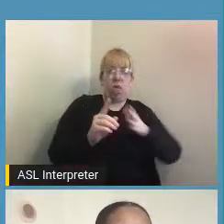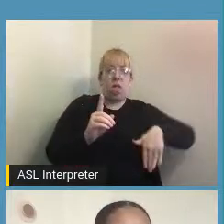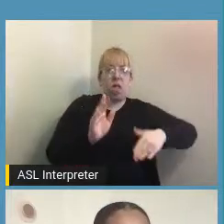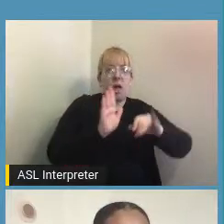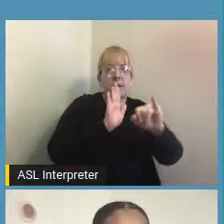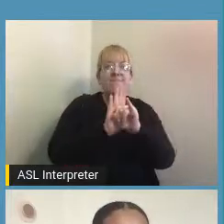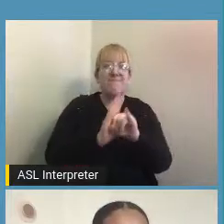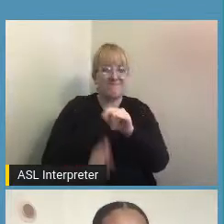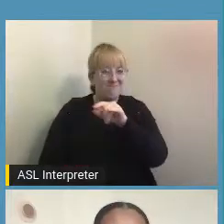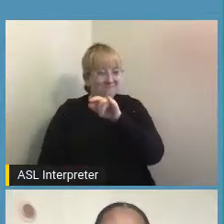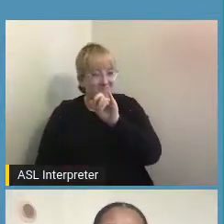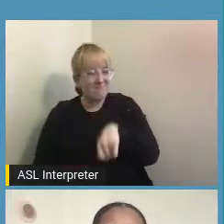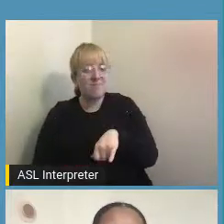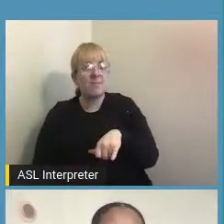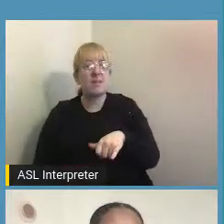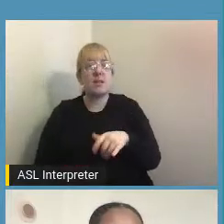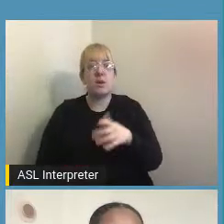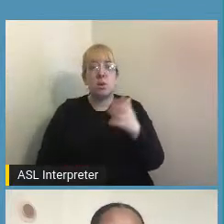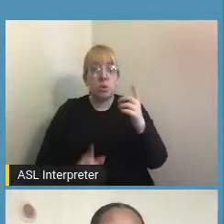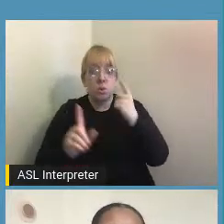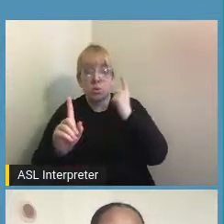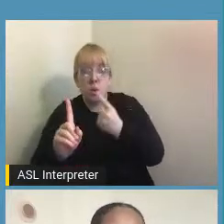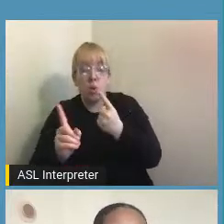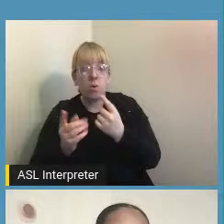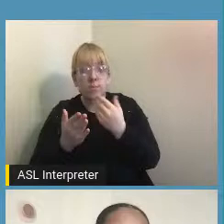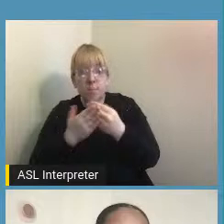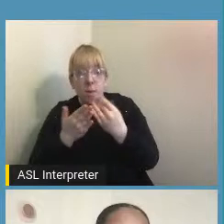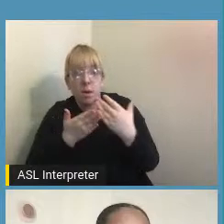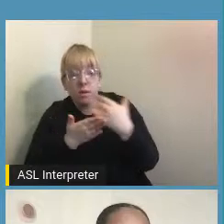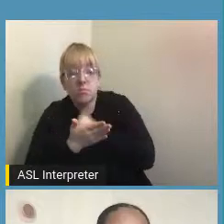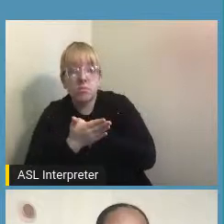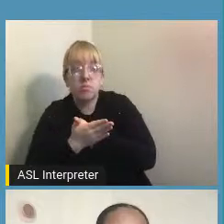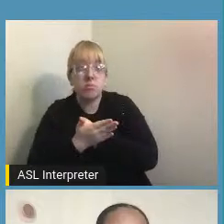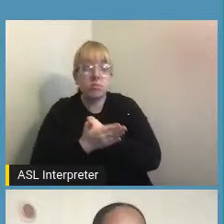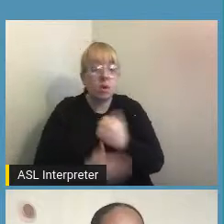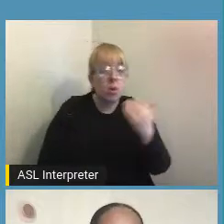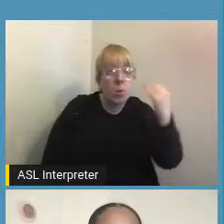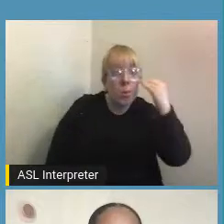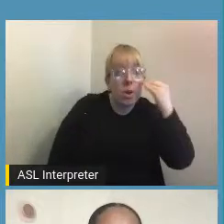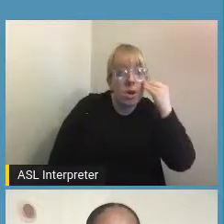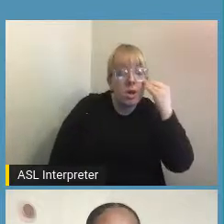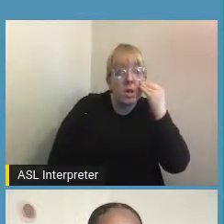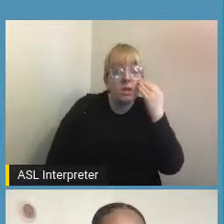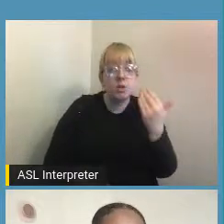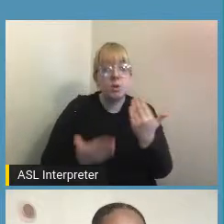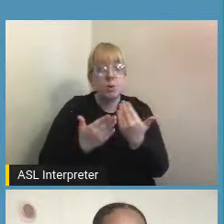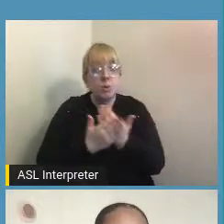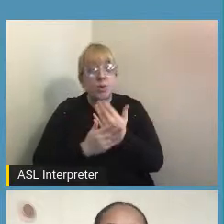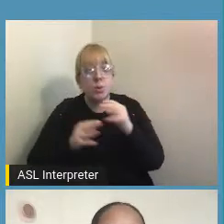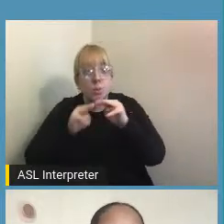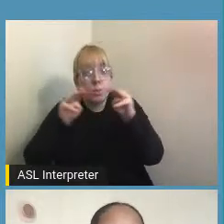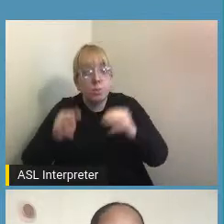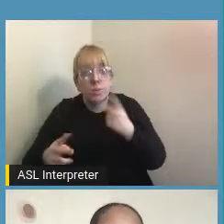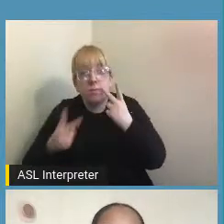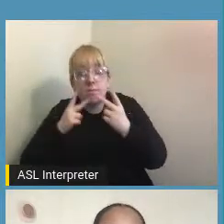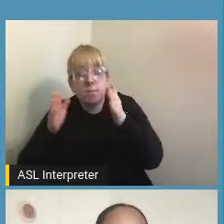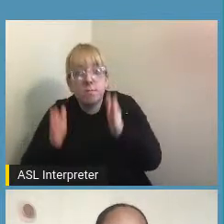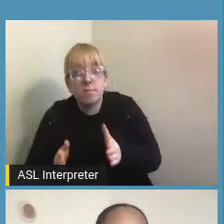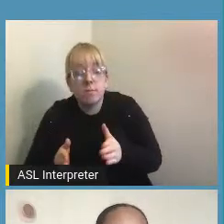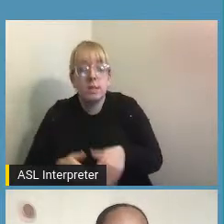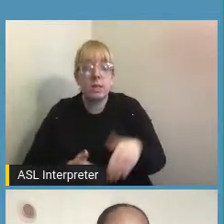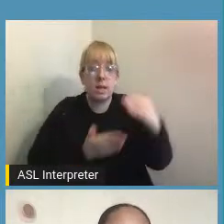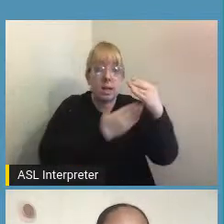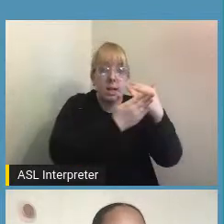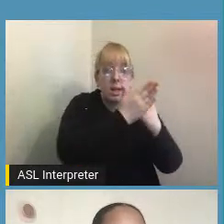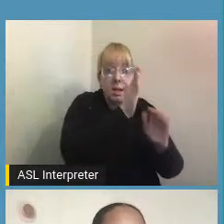Is it fundraising? Is it awareness? Are you trying to get new museum patrons? Is it list building? Or are you just trying to let